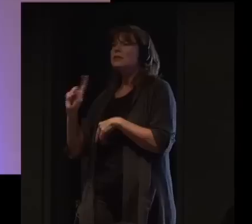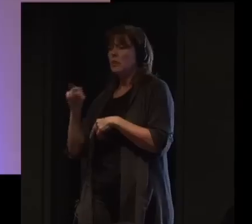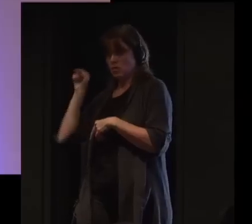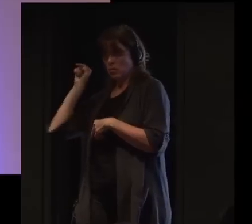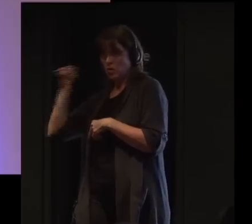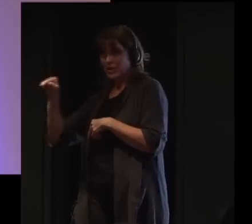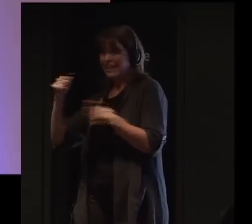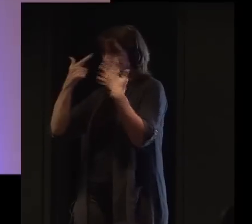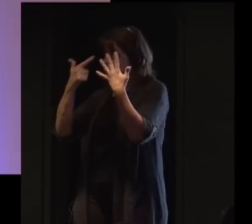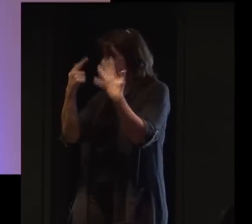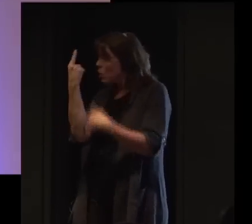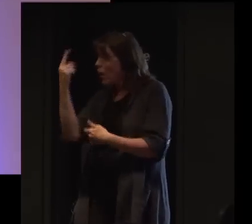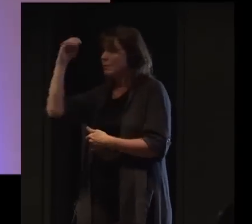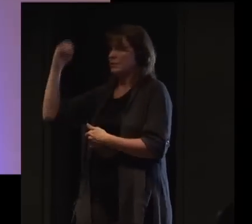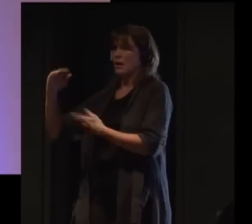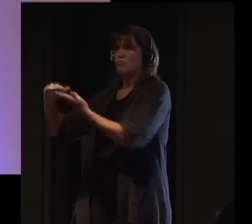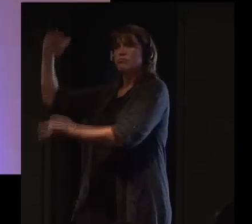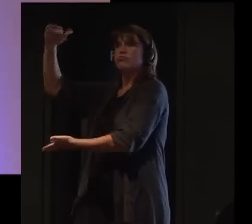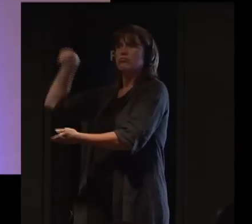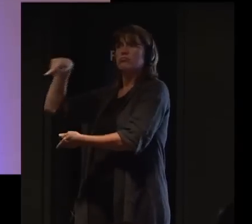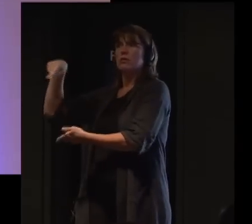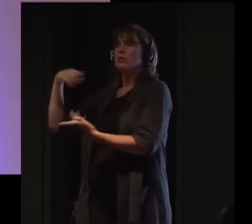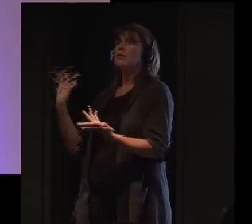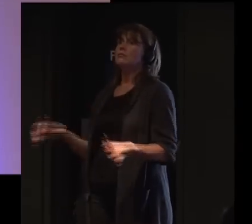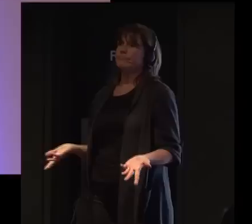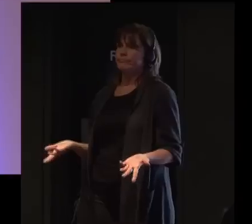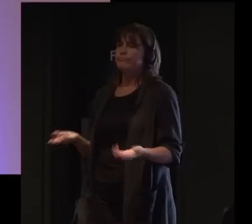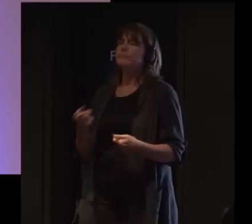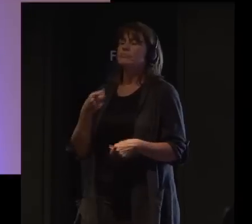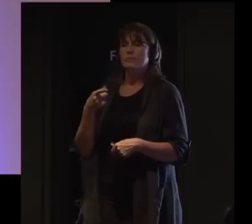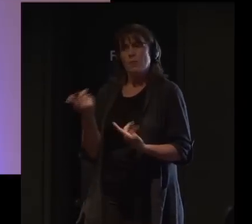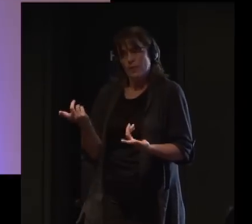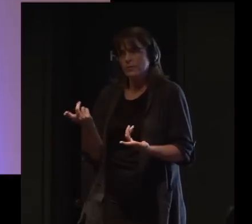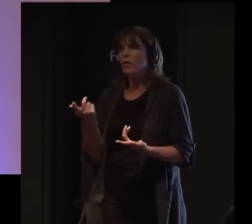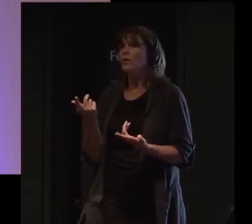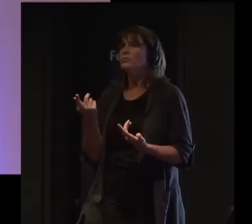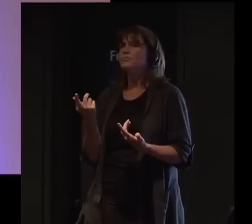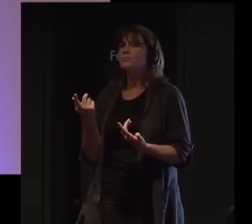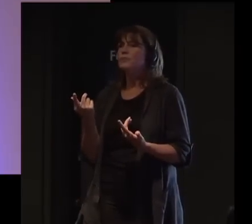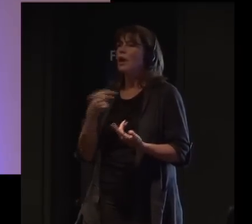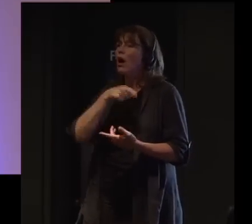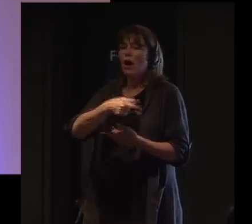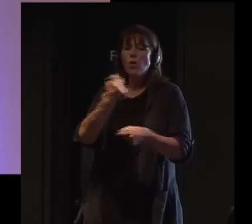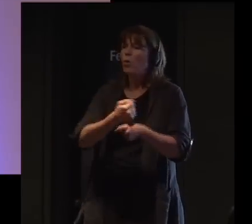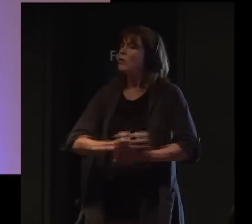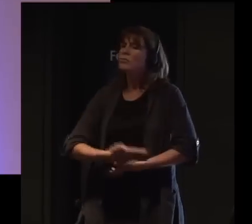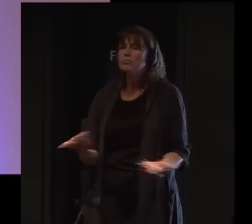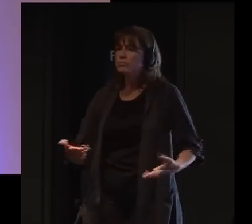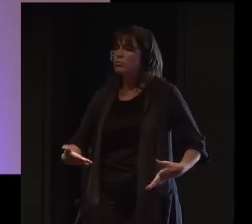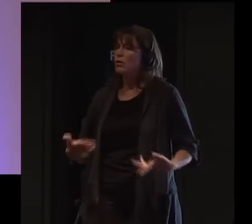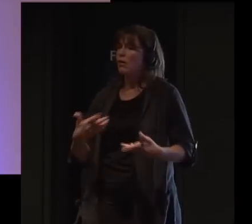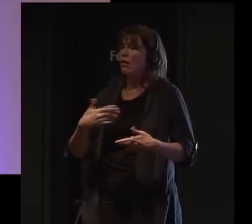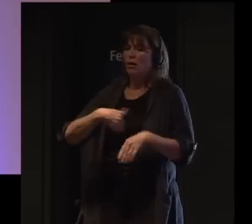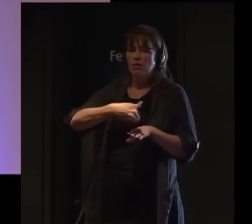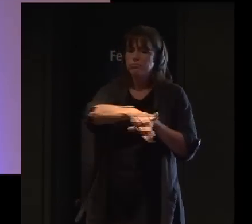71.8% of people without disabilities. I am not going to speak about the unemployment rate. You can imagine